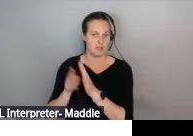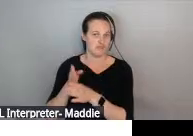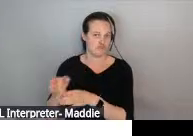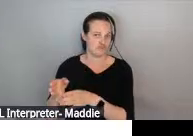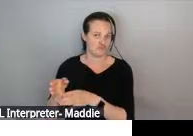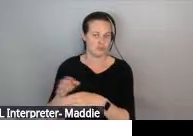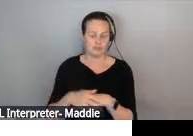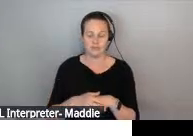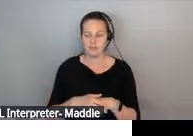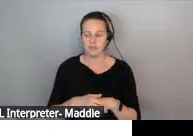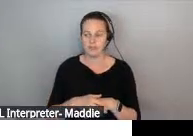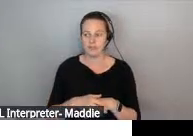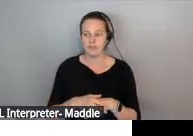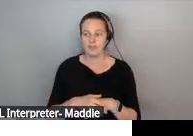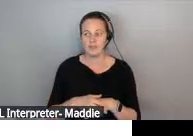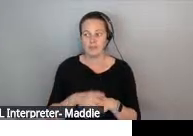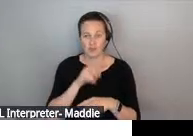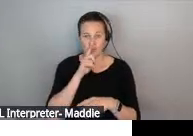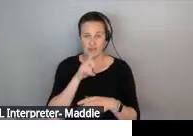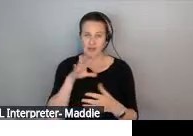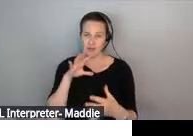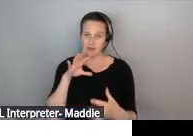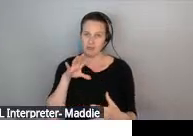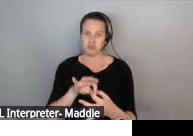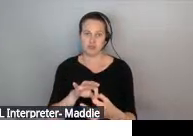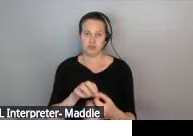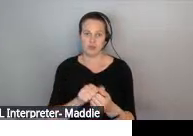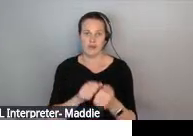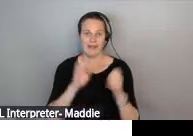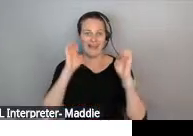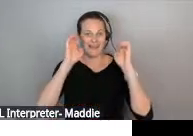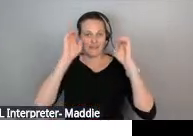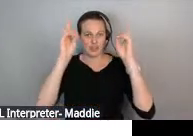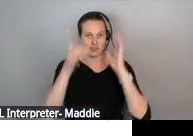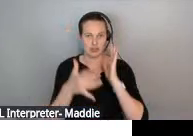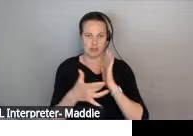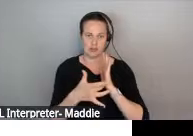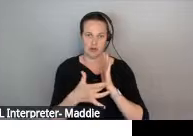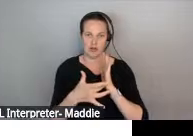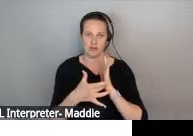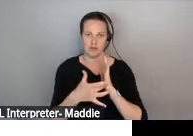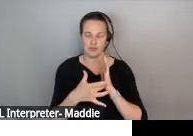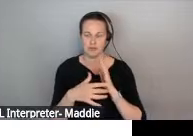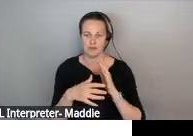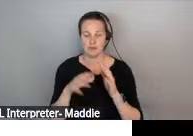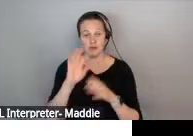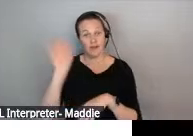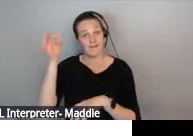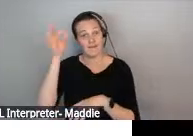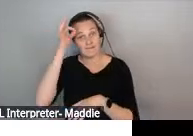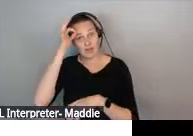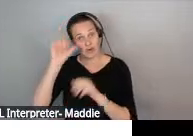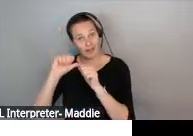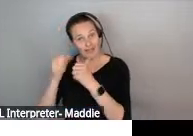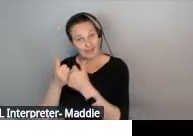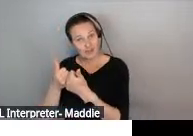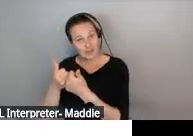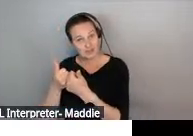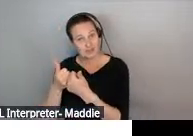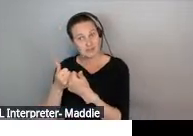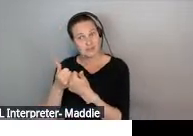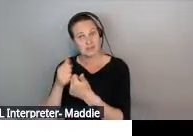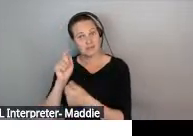This has a very strong interconnection with educational technology. Federal agencies have